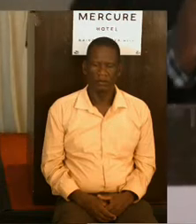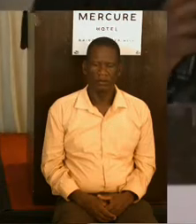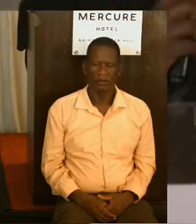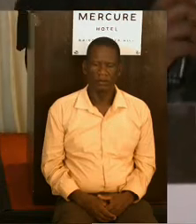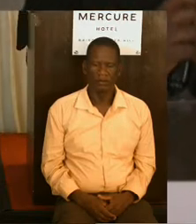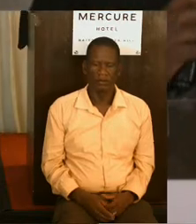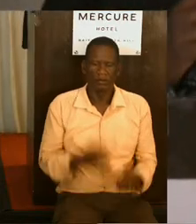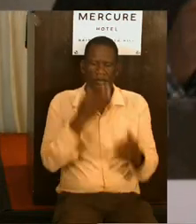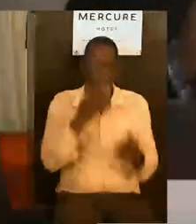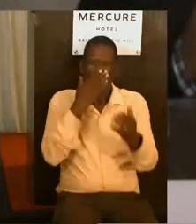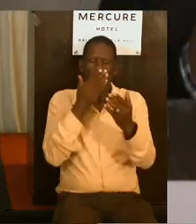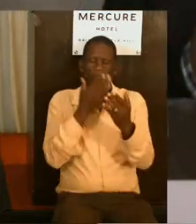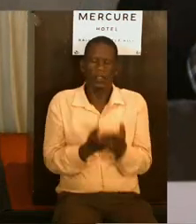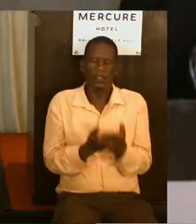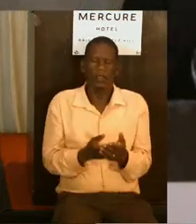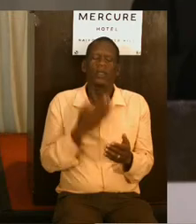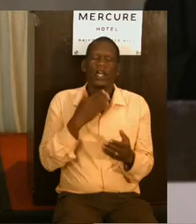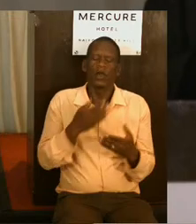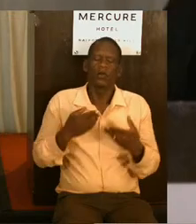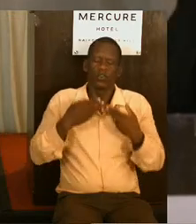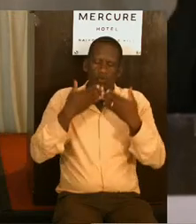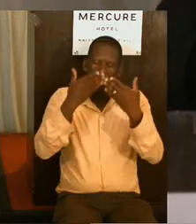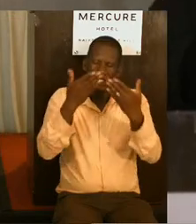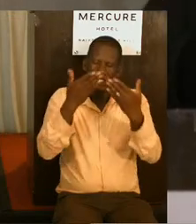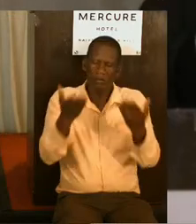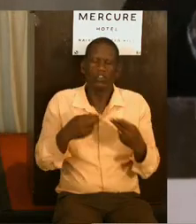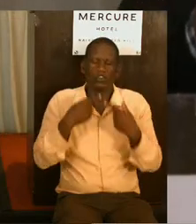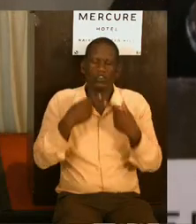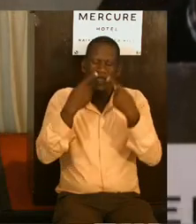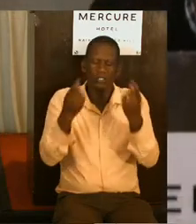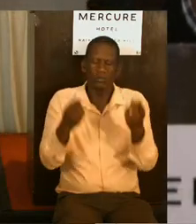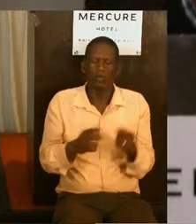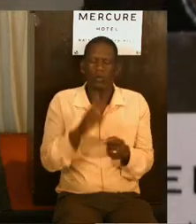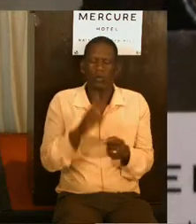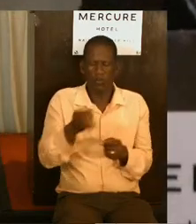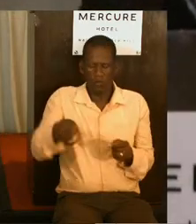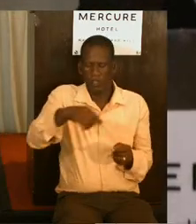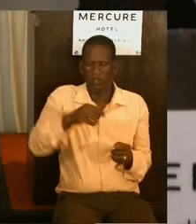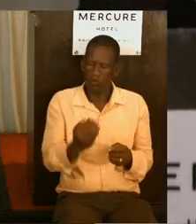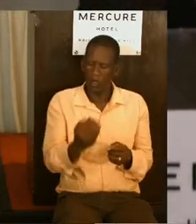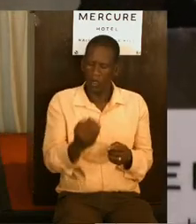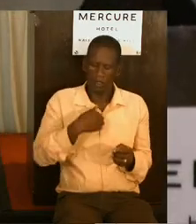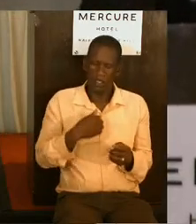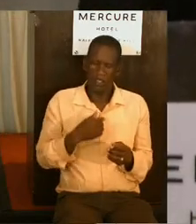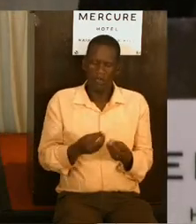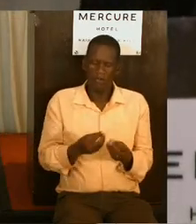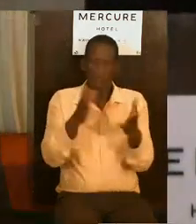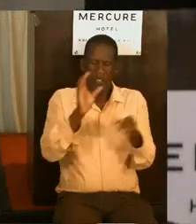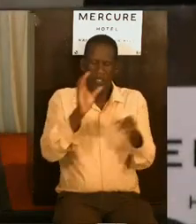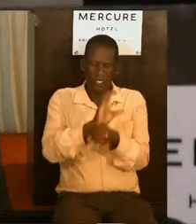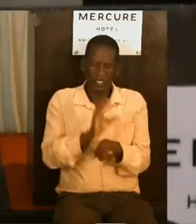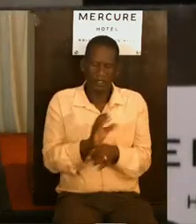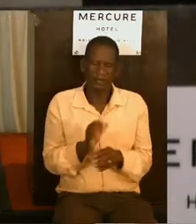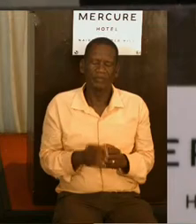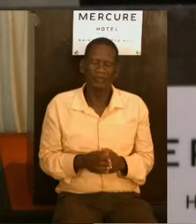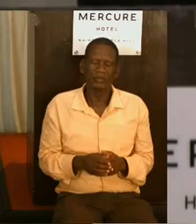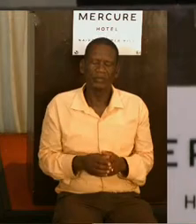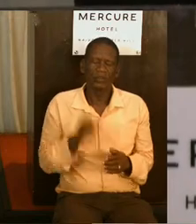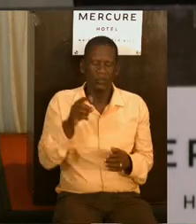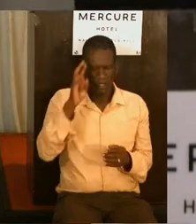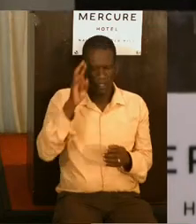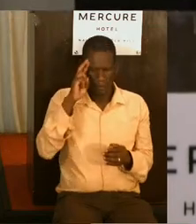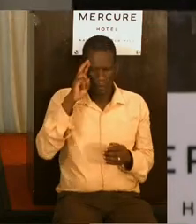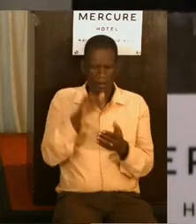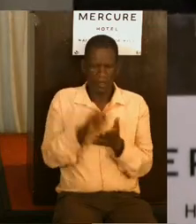okay thank you I wish to respond that one of us what we have so many churches we should